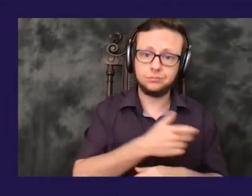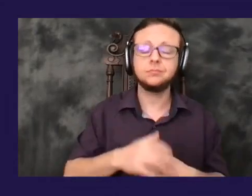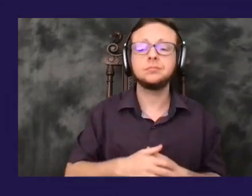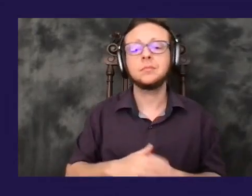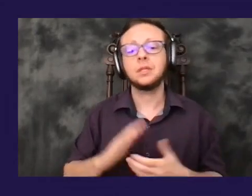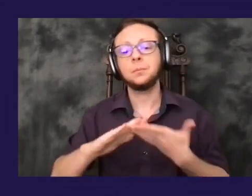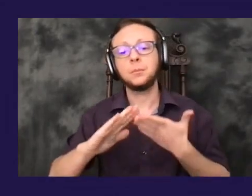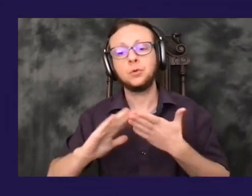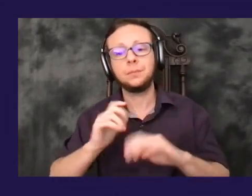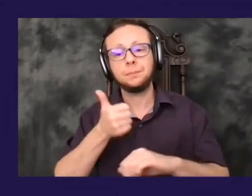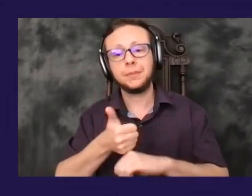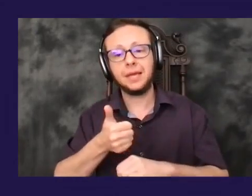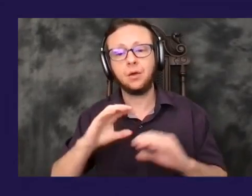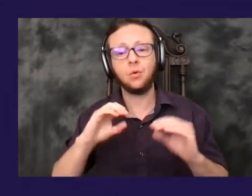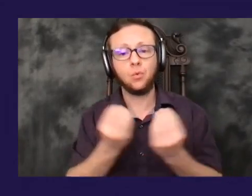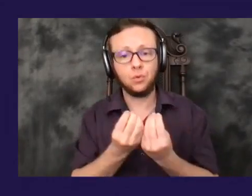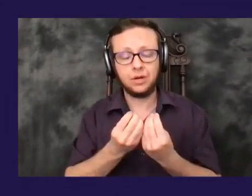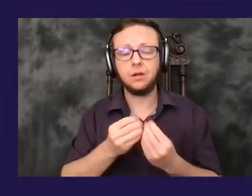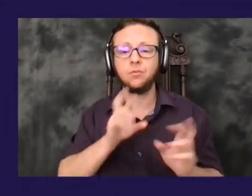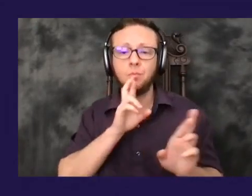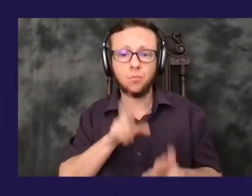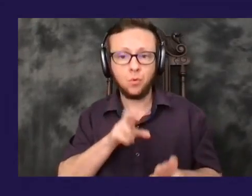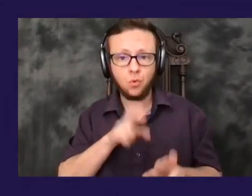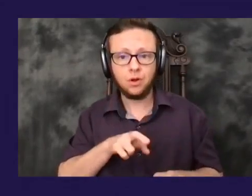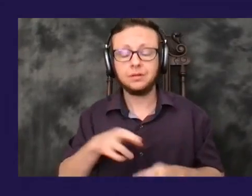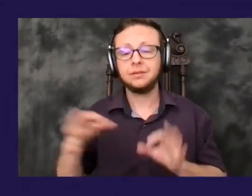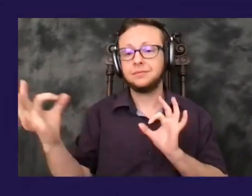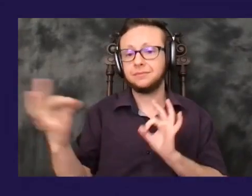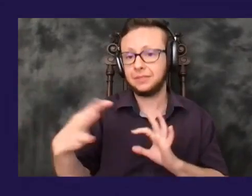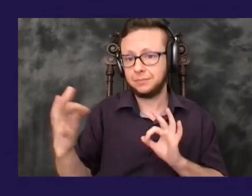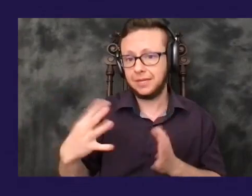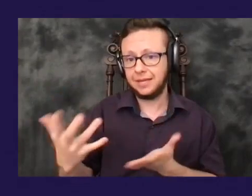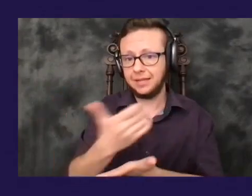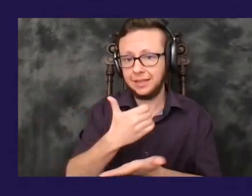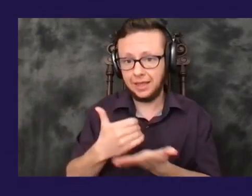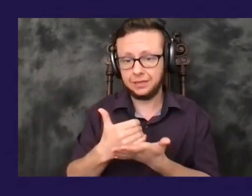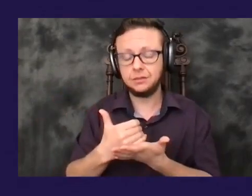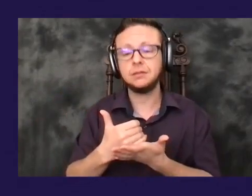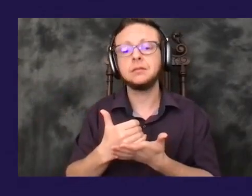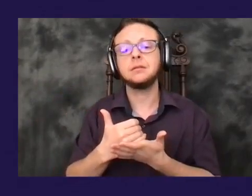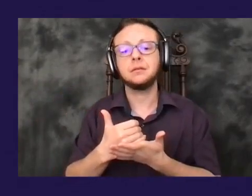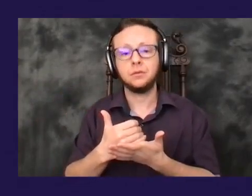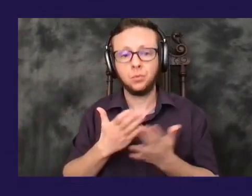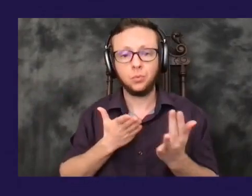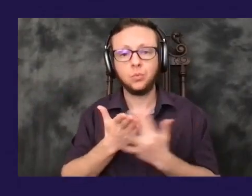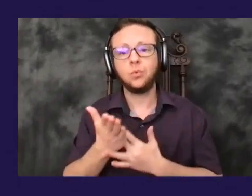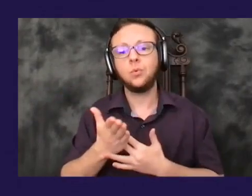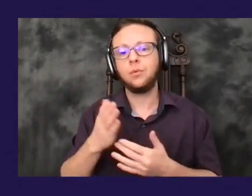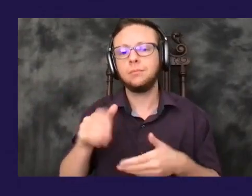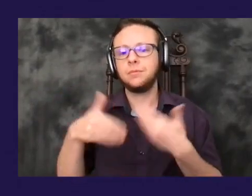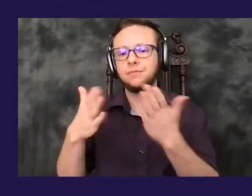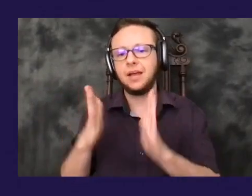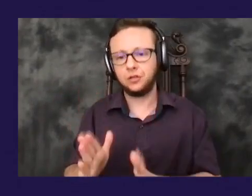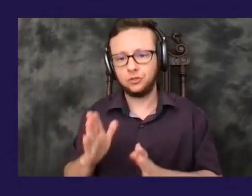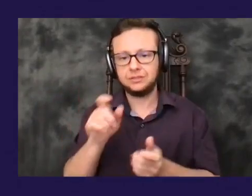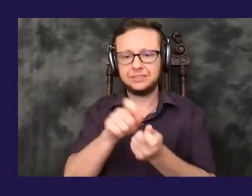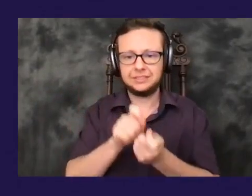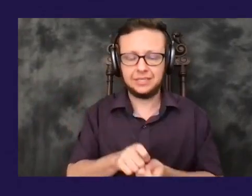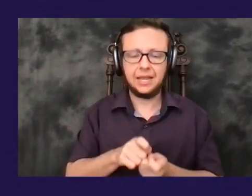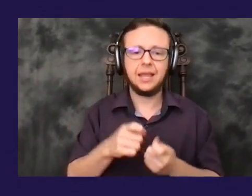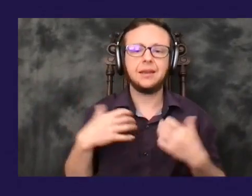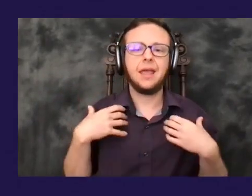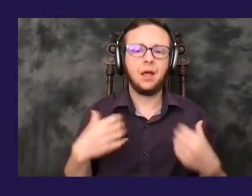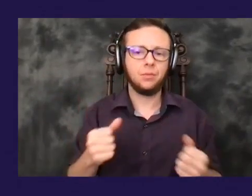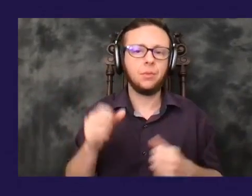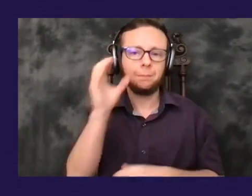community-based organization report outs, feedback collected during provider detailing, and health opinion polls collected by the